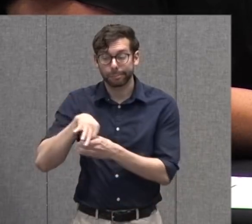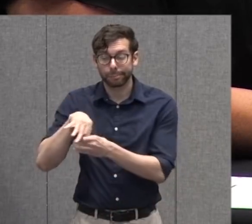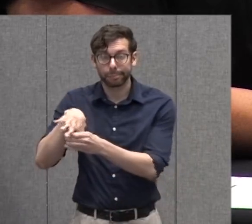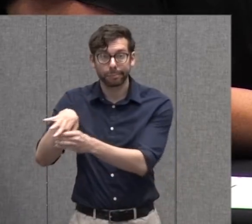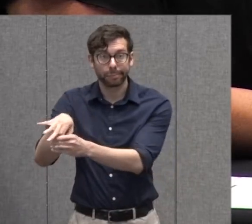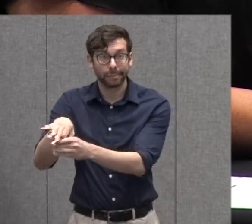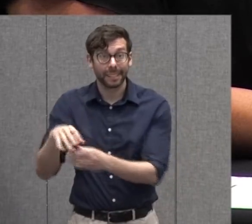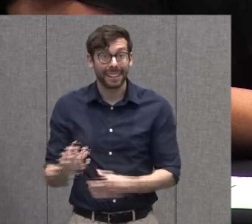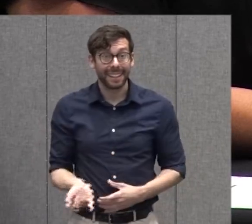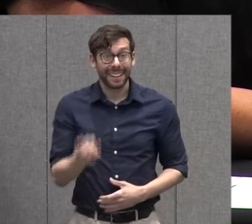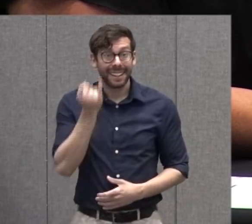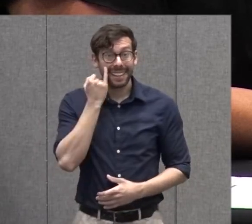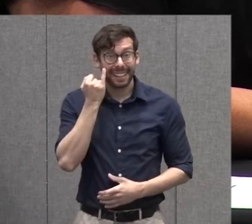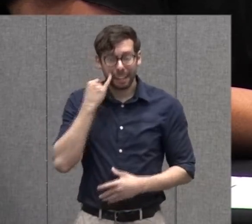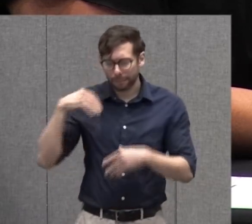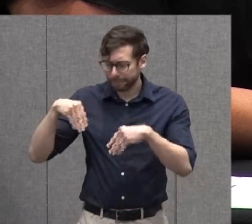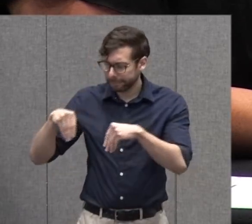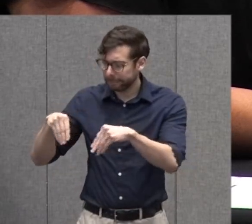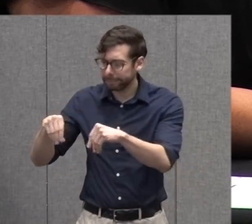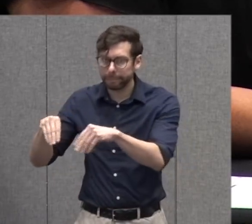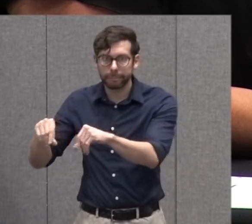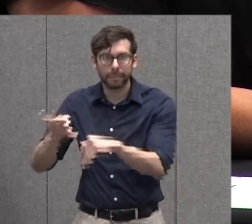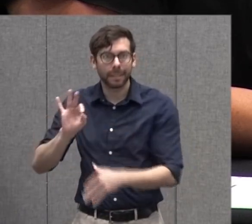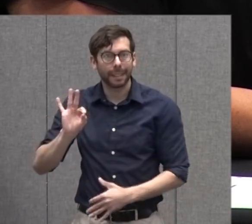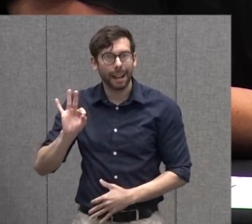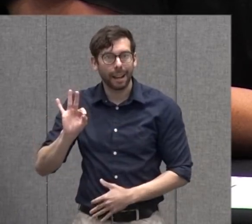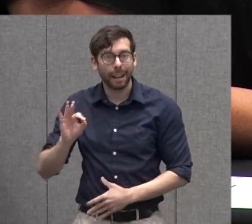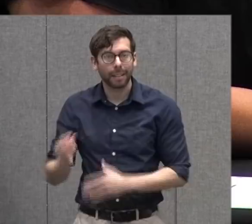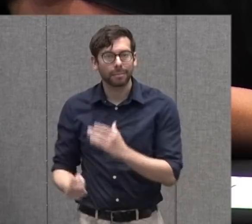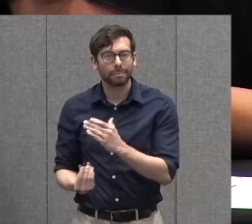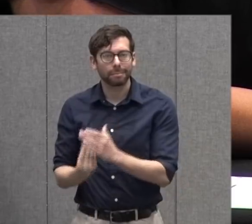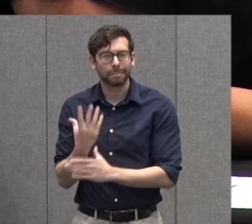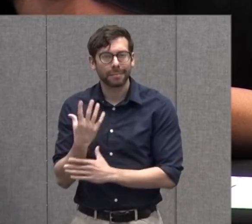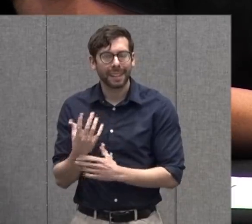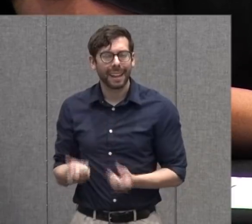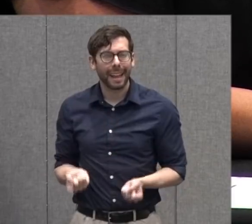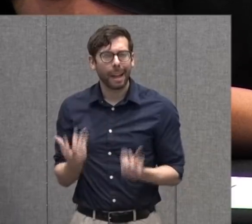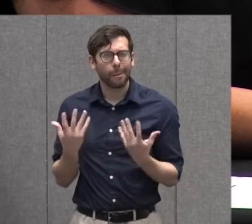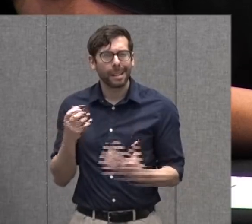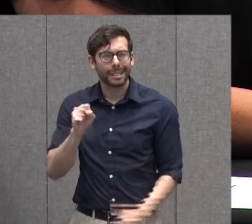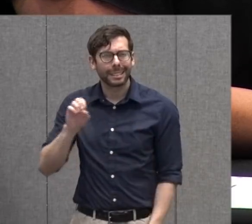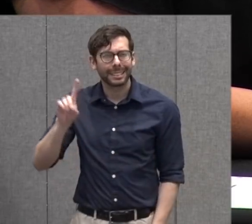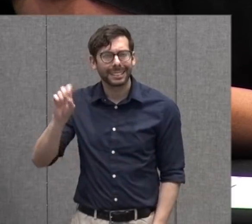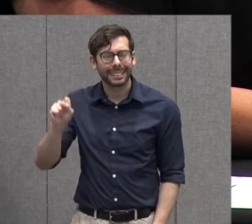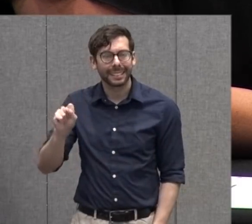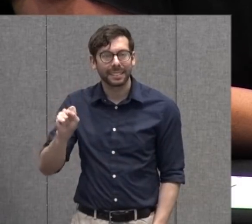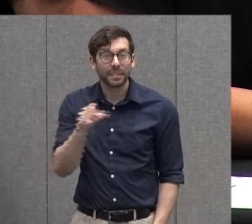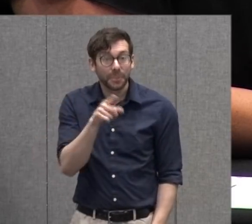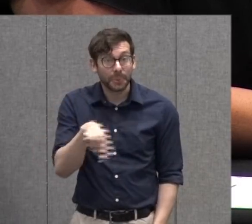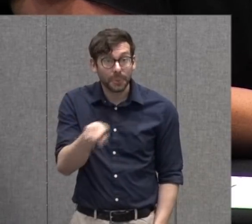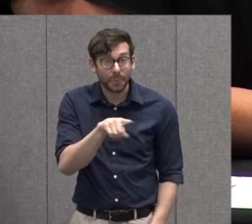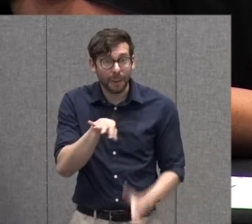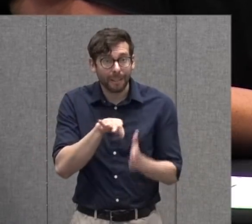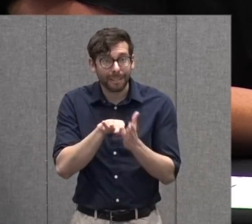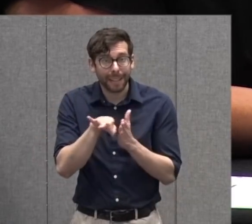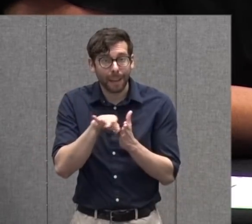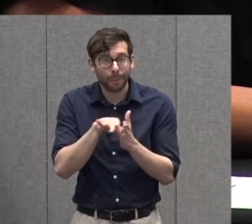9 seeds, how many will pop up this time? Try counting by 2s to see if you can get the